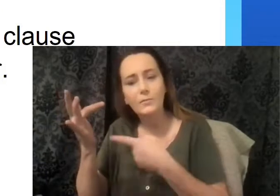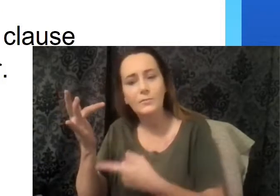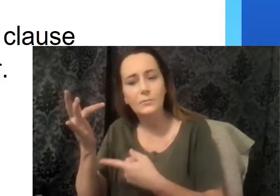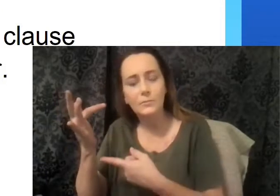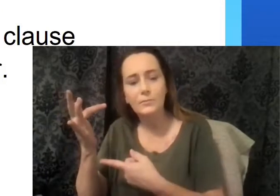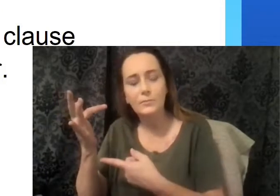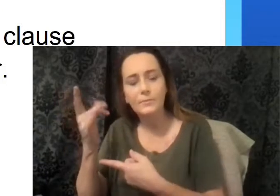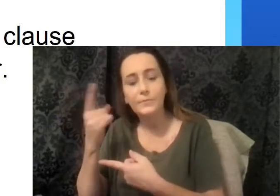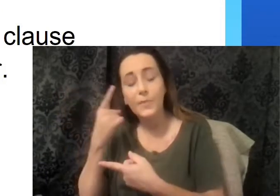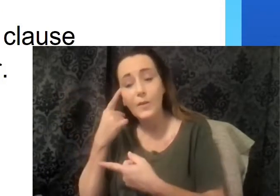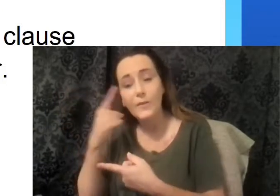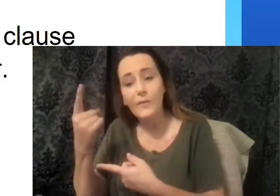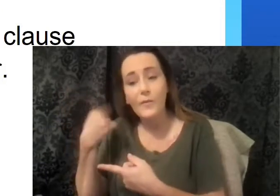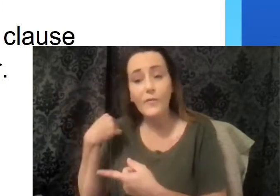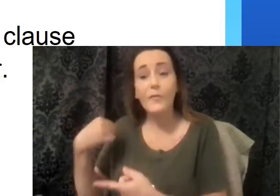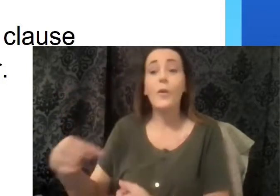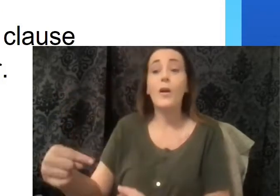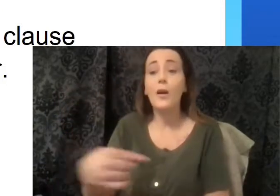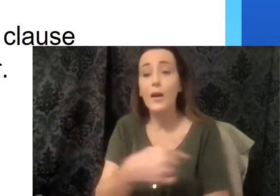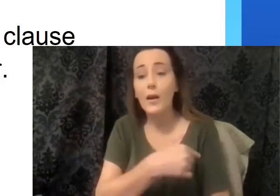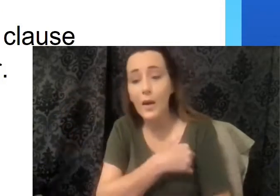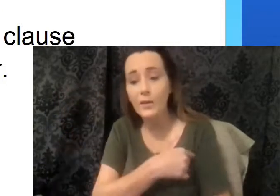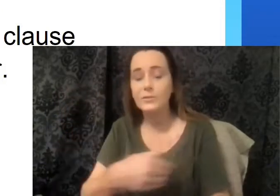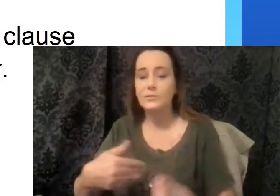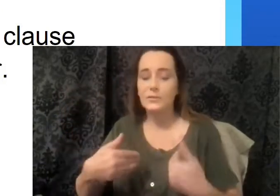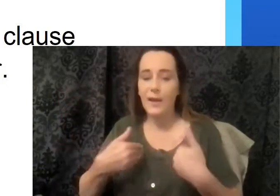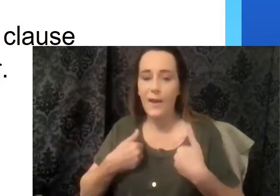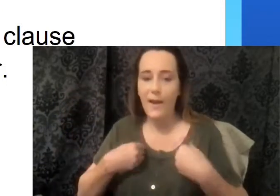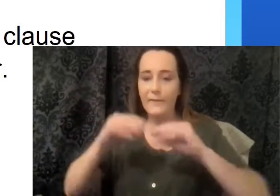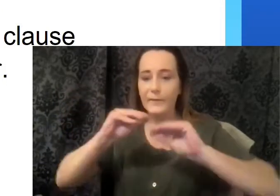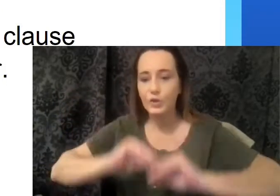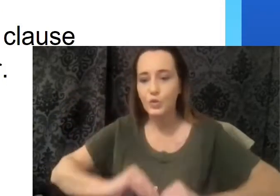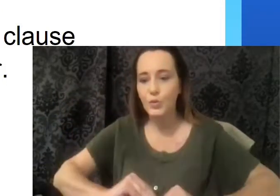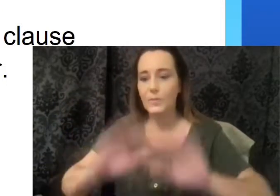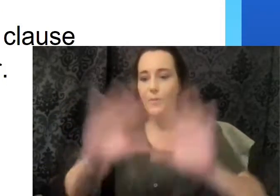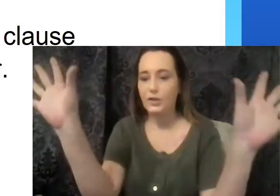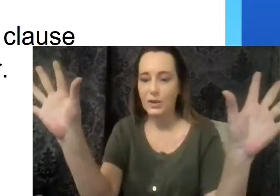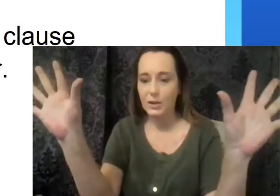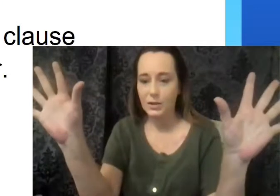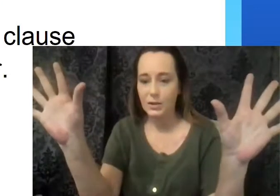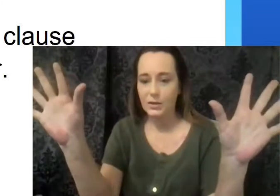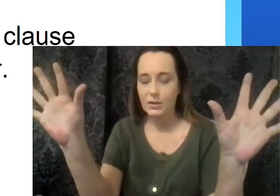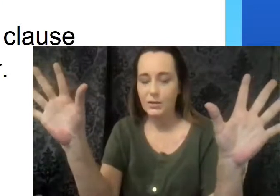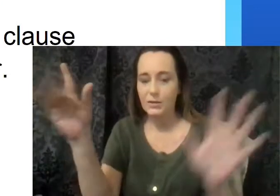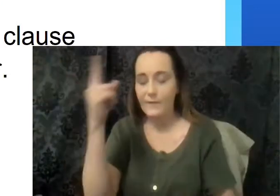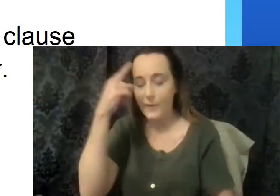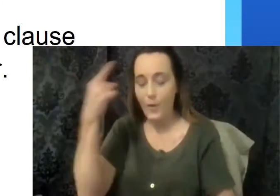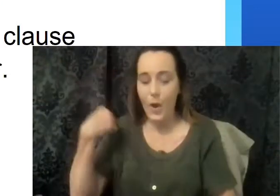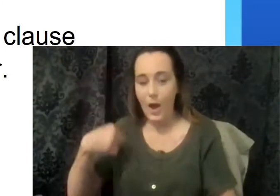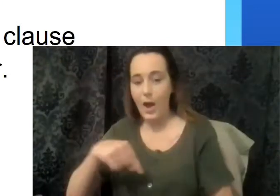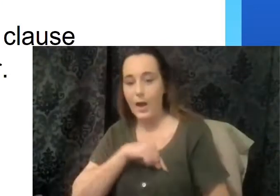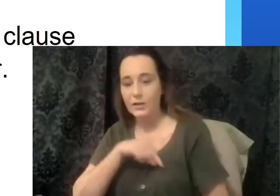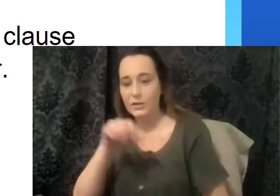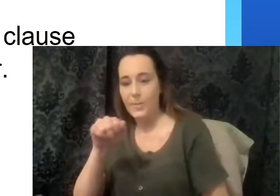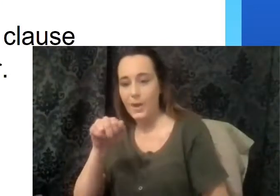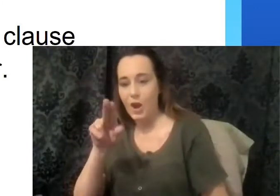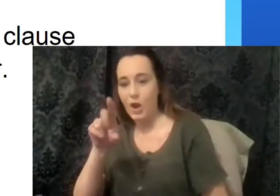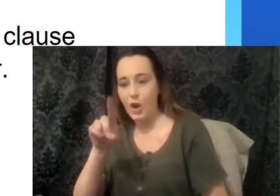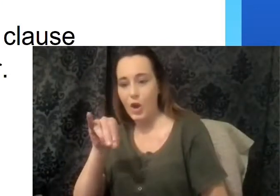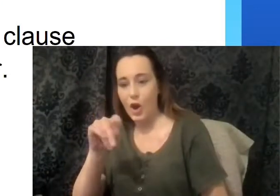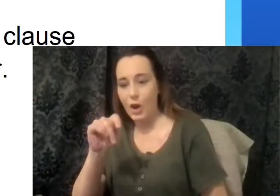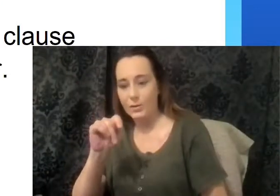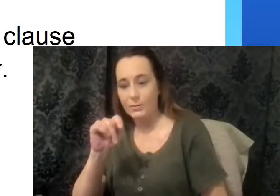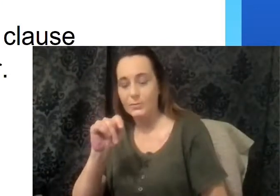For us to have transparency, for us to be audited. The other question